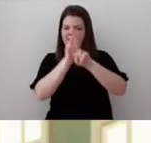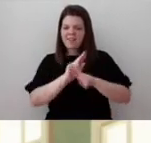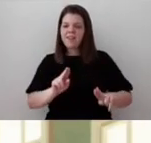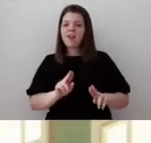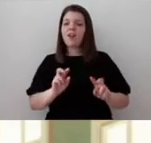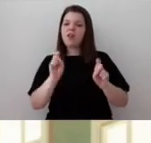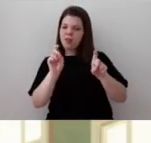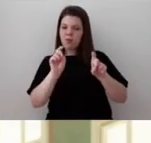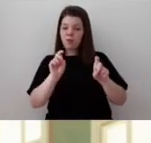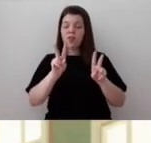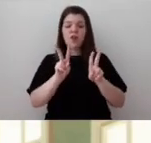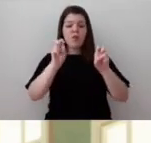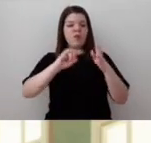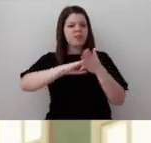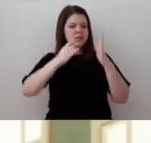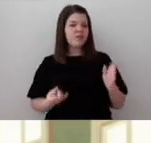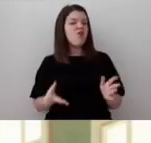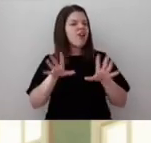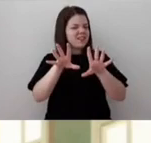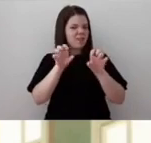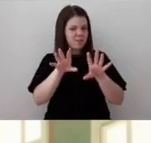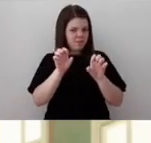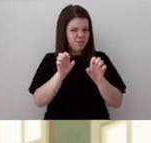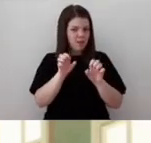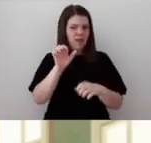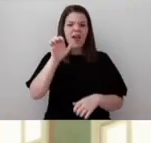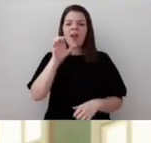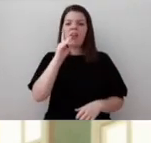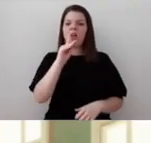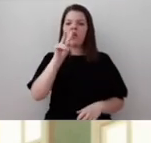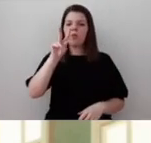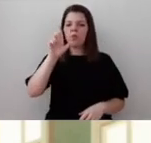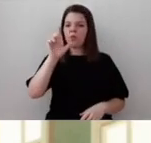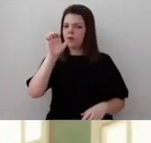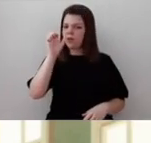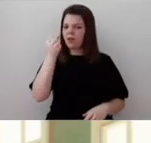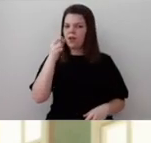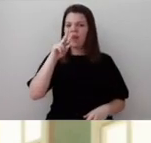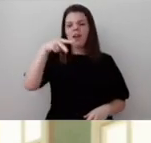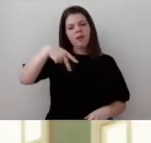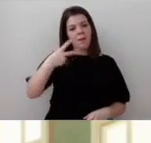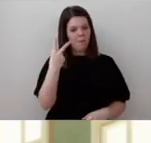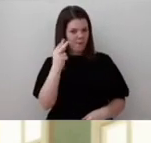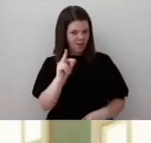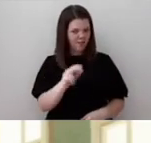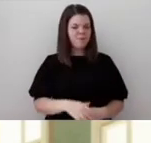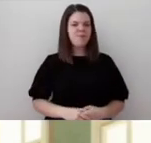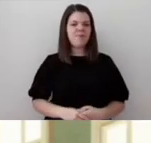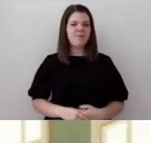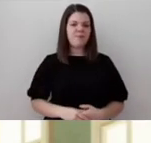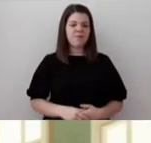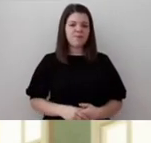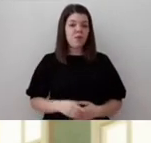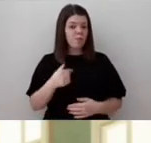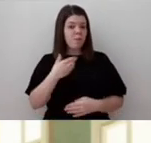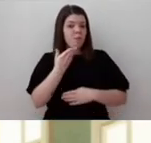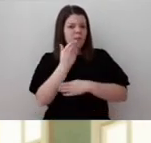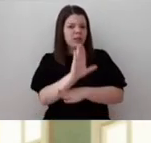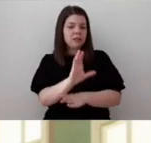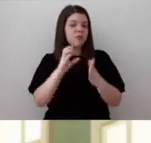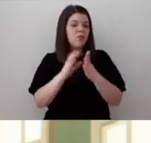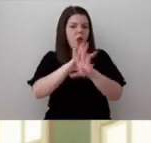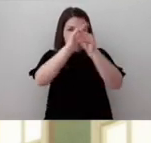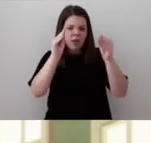Hola from Spain. Thanks for watching this virtual presentation talking about the abstract and paper called Agile Methodology Applied to Vocational